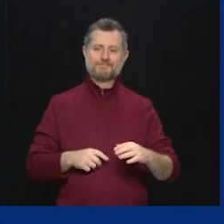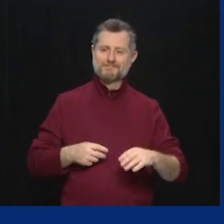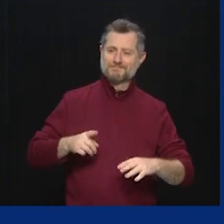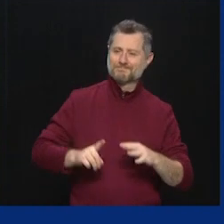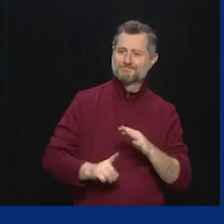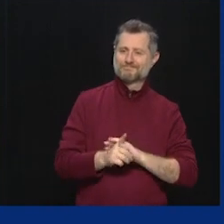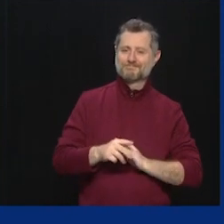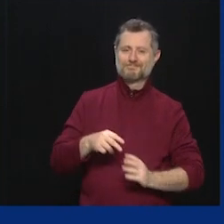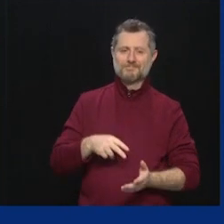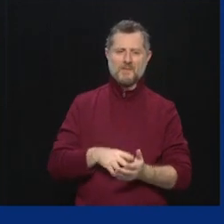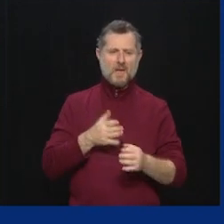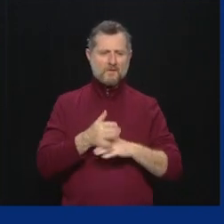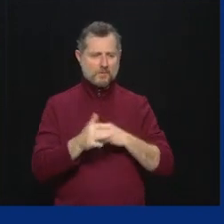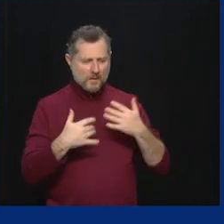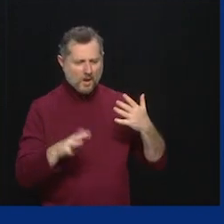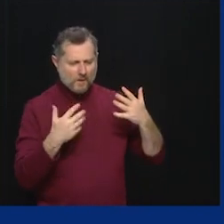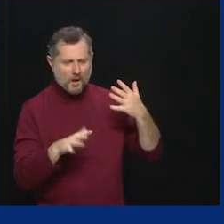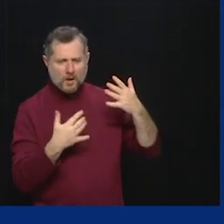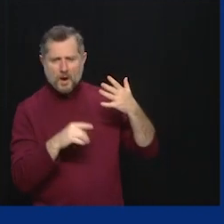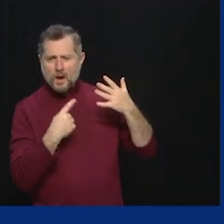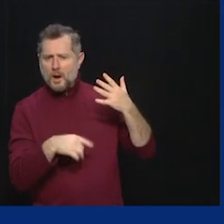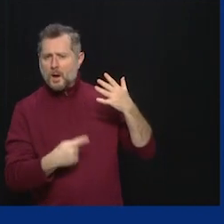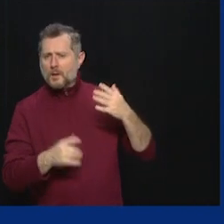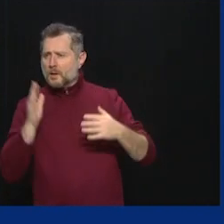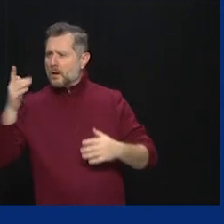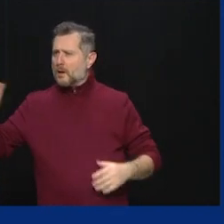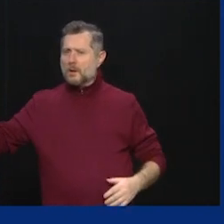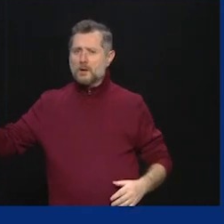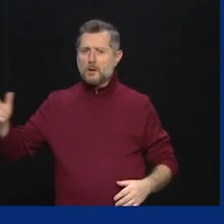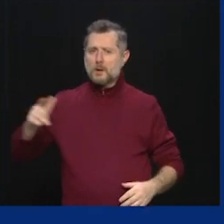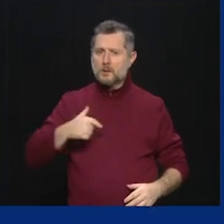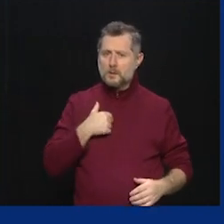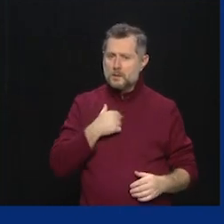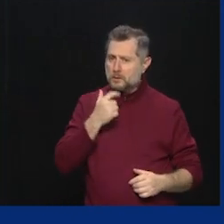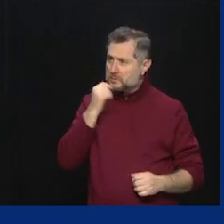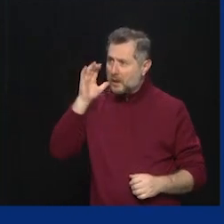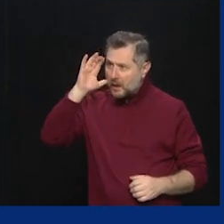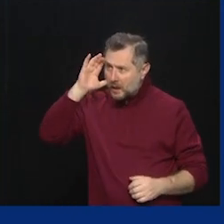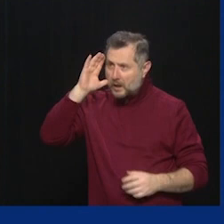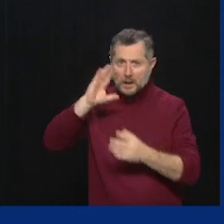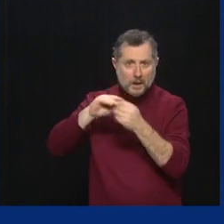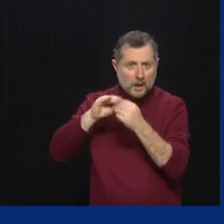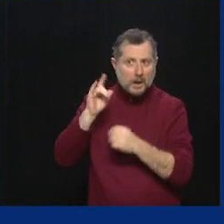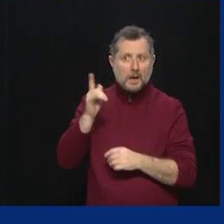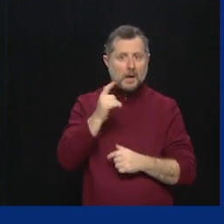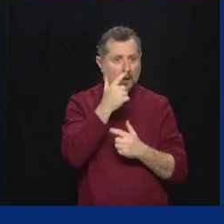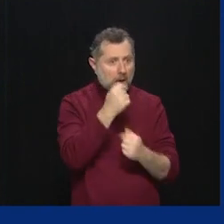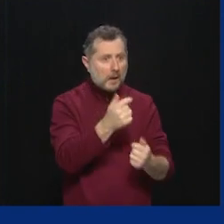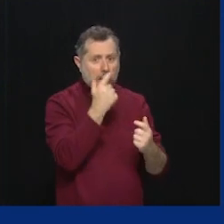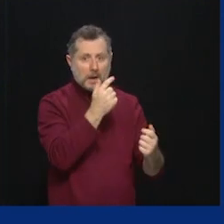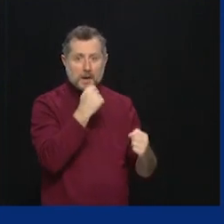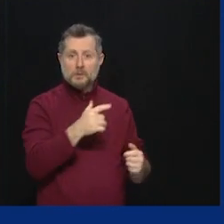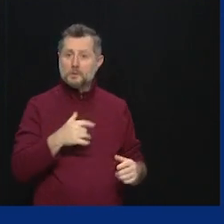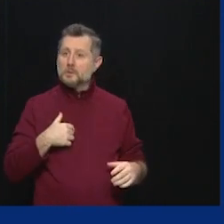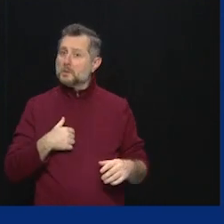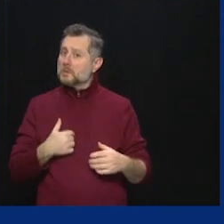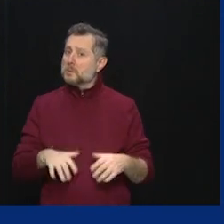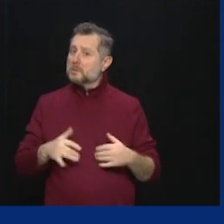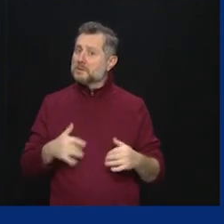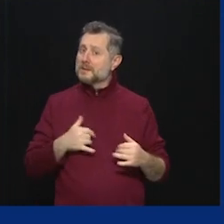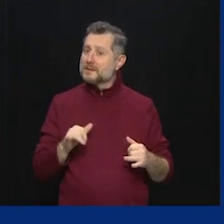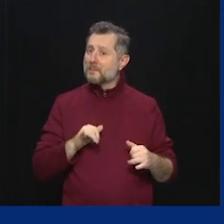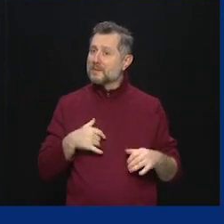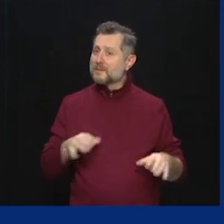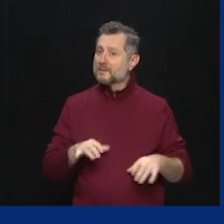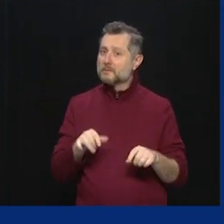speeches and to come up with something new and interesting to say, which is why when I do events like this, I've learned not to have prepared